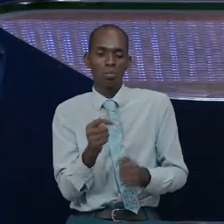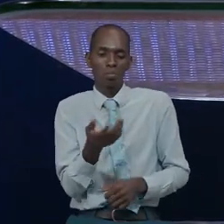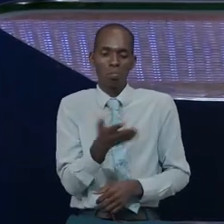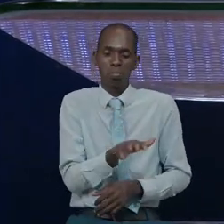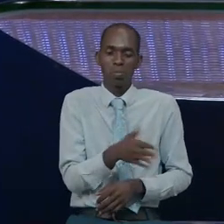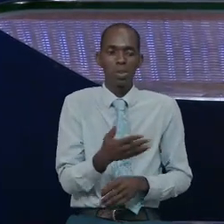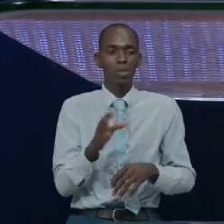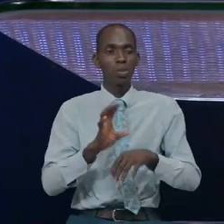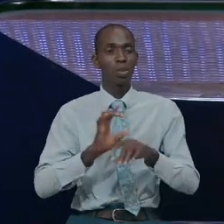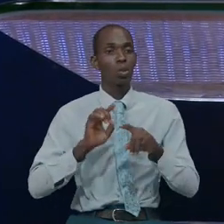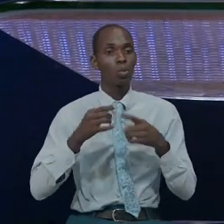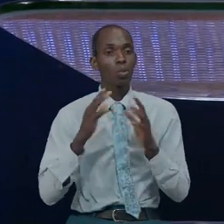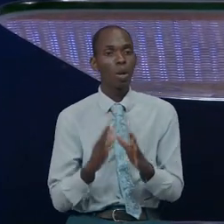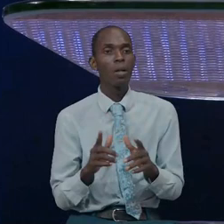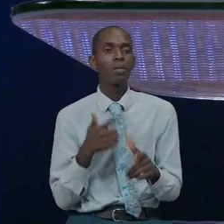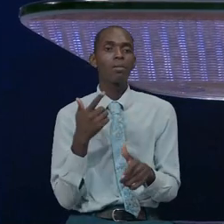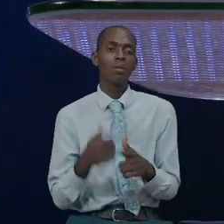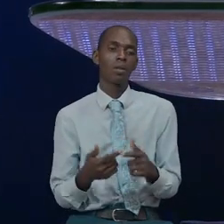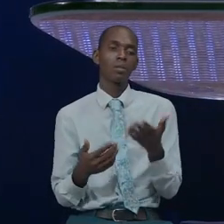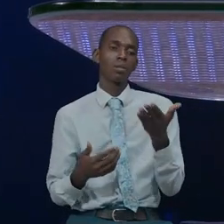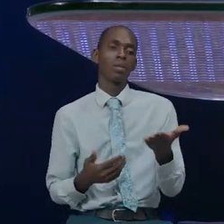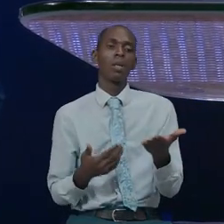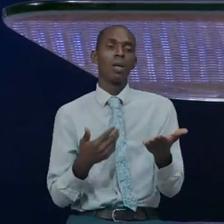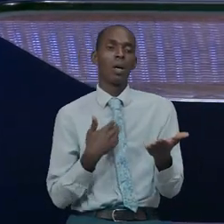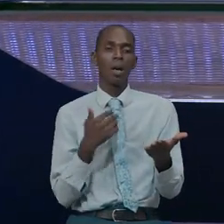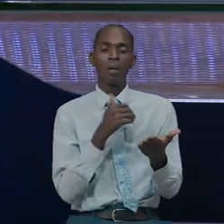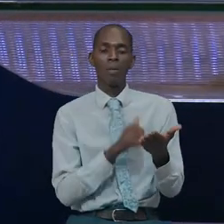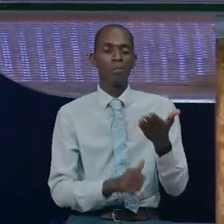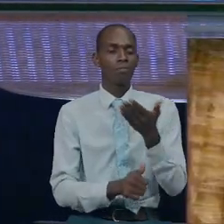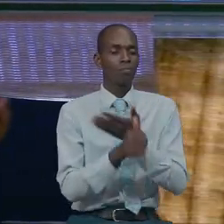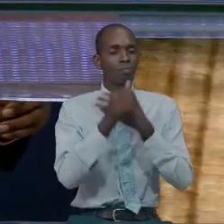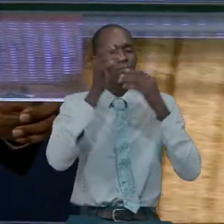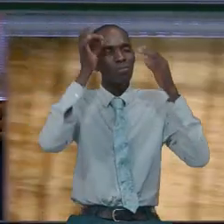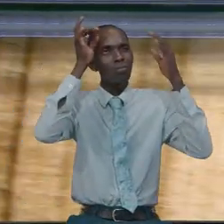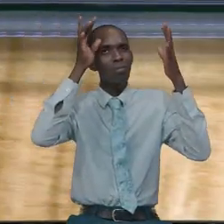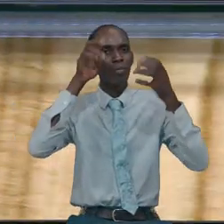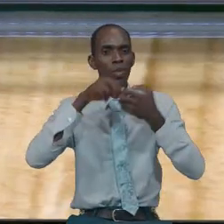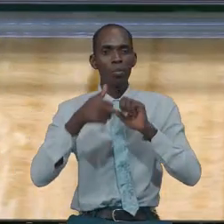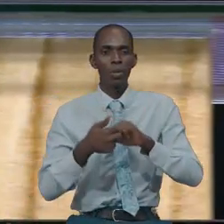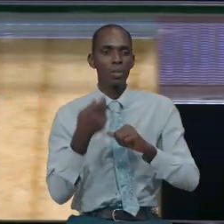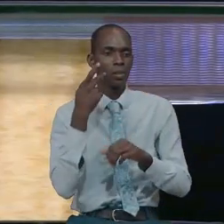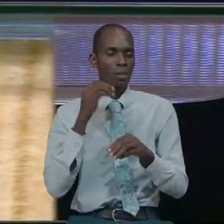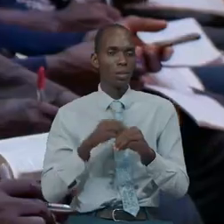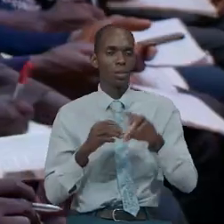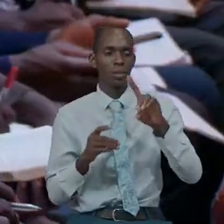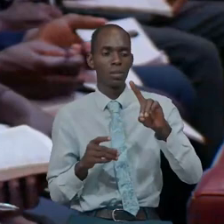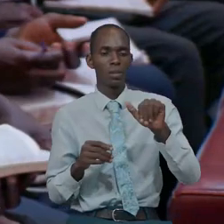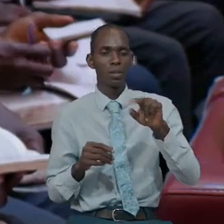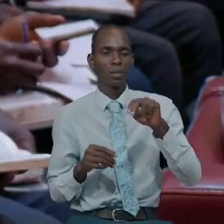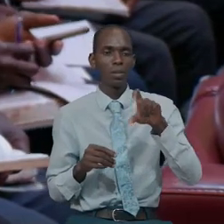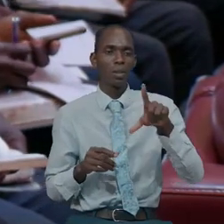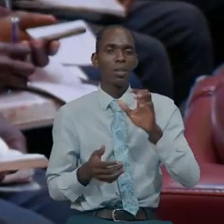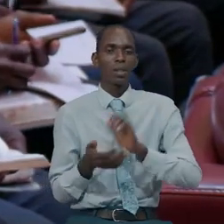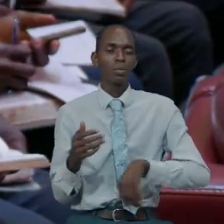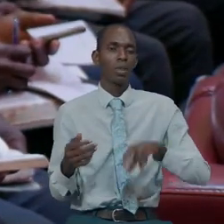churchgoer, then we have a terrible problem. We're looking at Daniel chapter 2 and verse